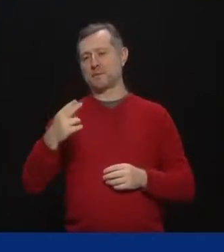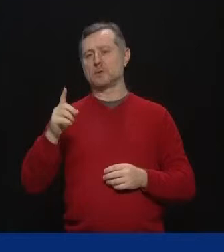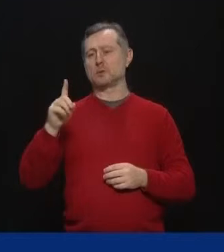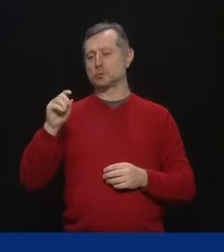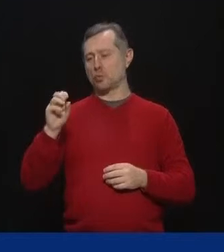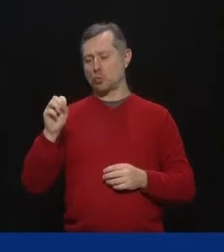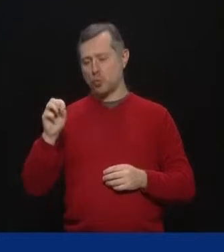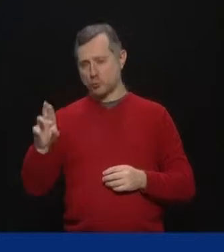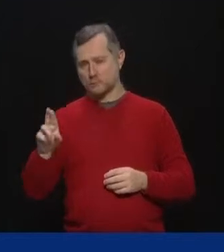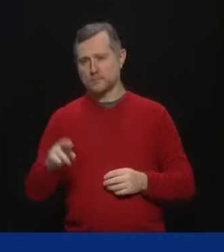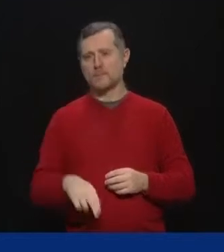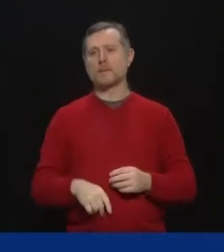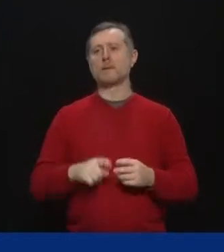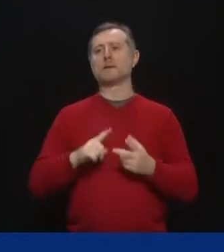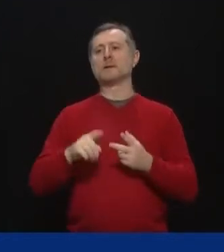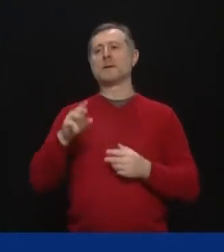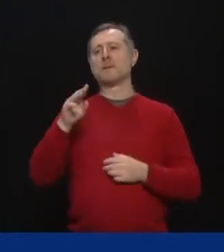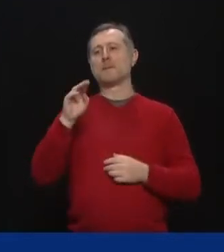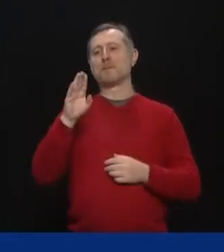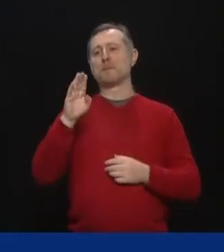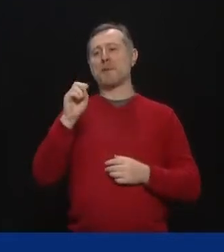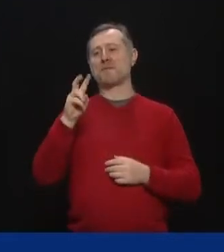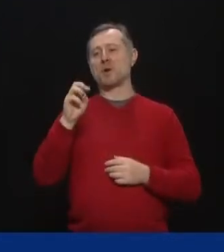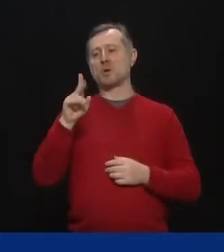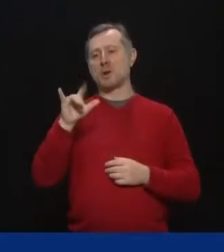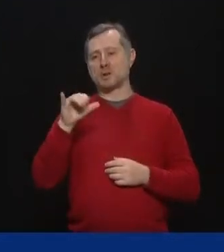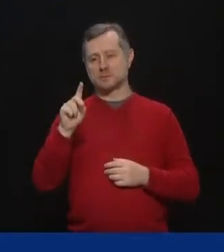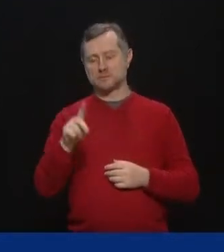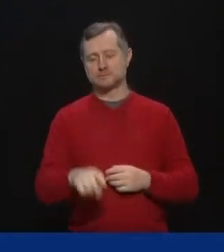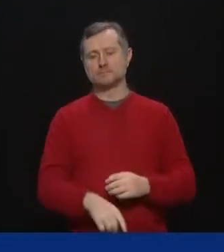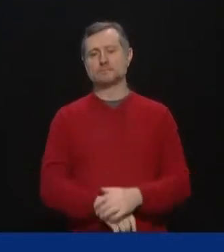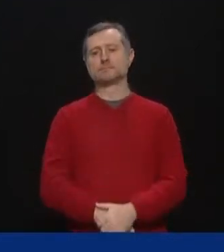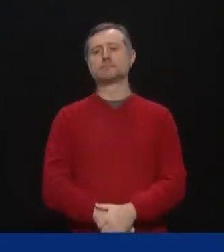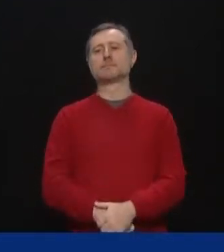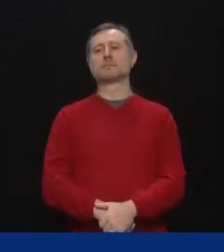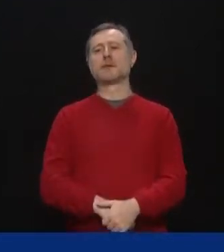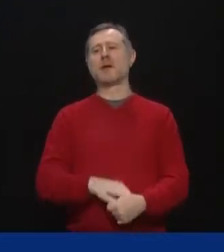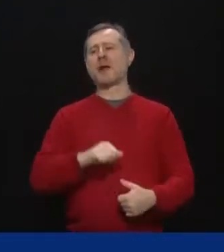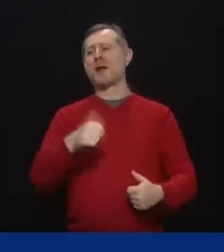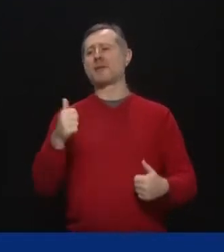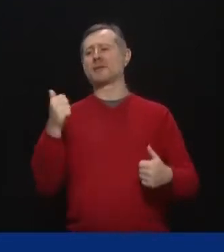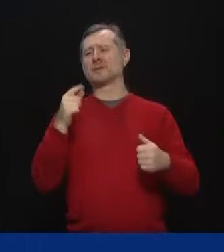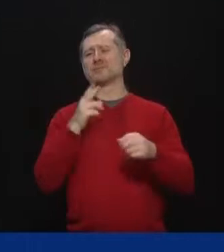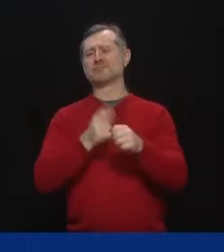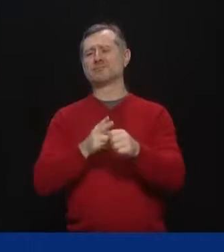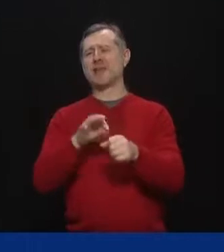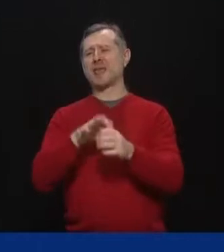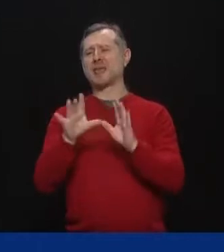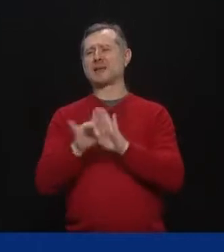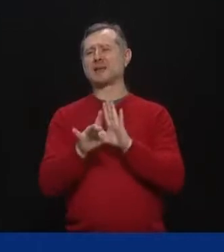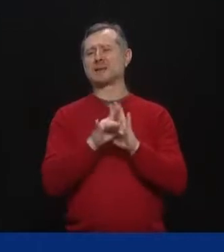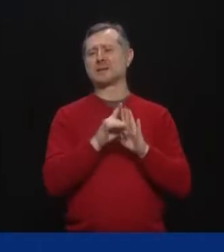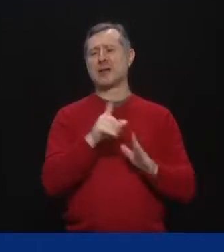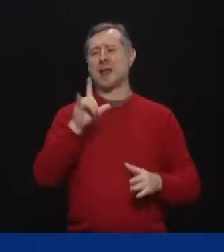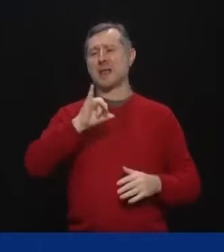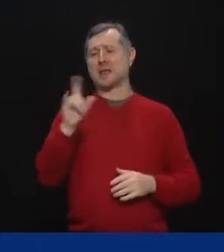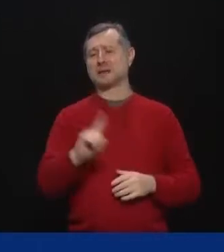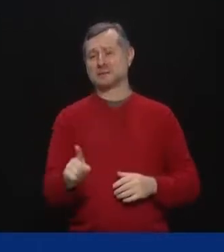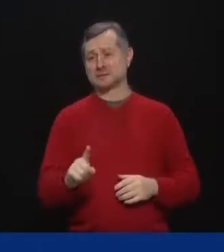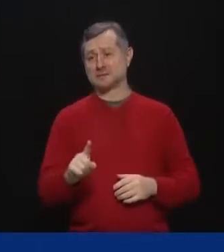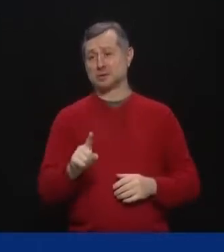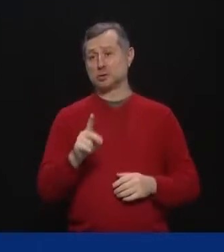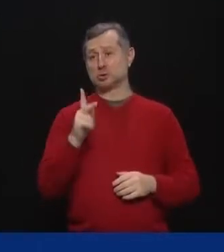Better Balance, Bev Newfield, but also my elected friends in the front row here, Liz Kruger, who is one of the authors